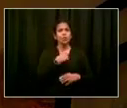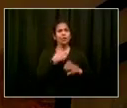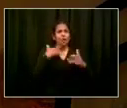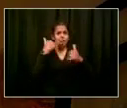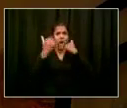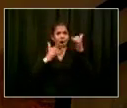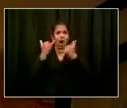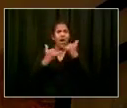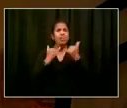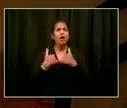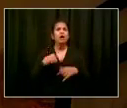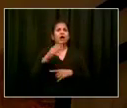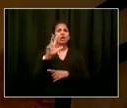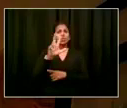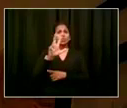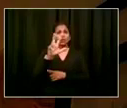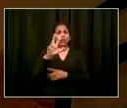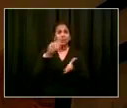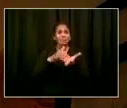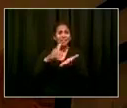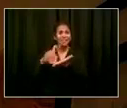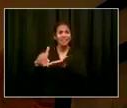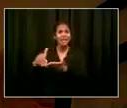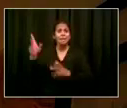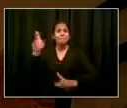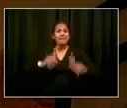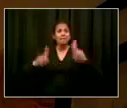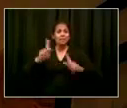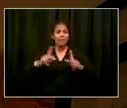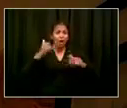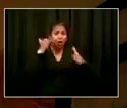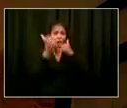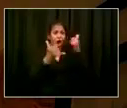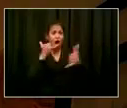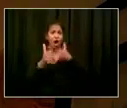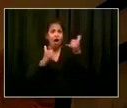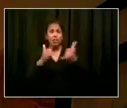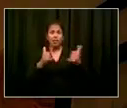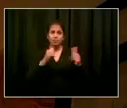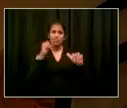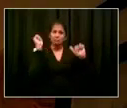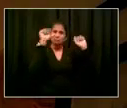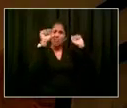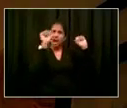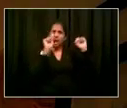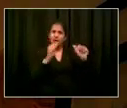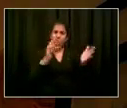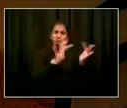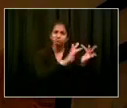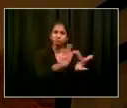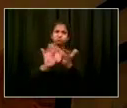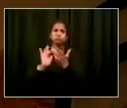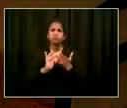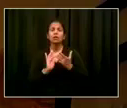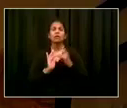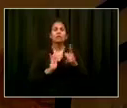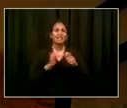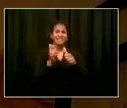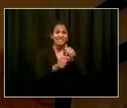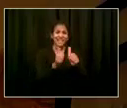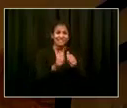remind them about the census. And through our texting service, we have now also sent more than 5 million